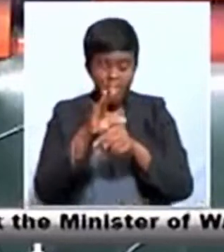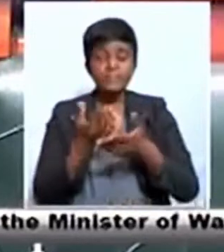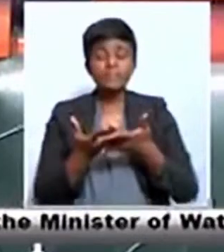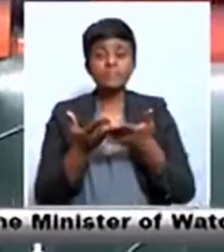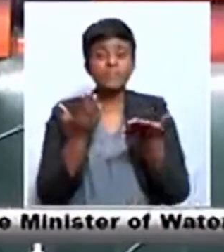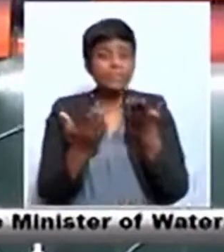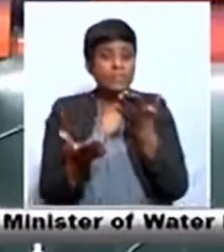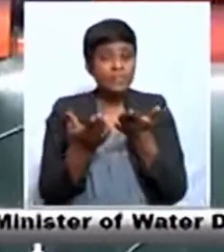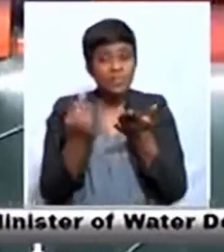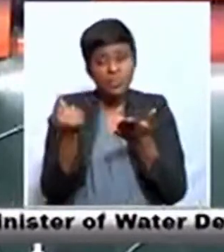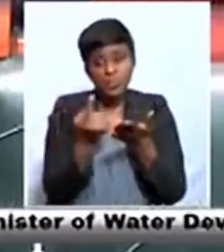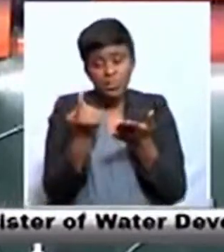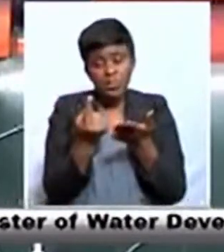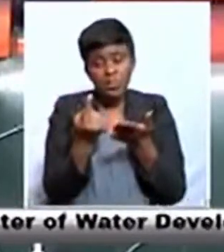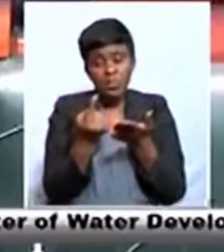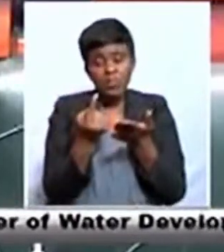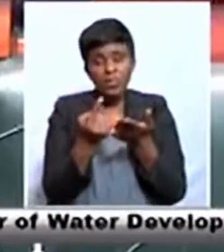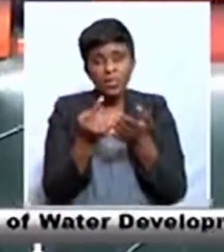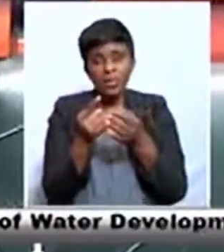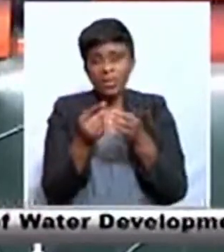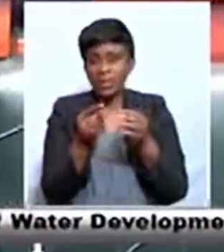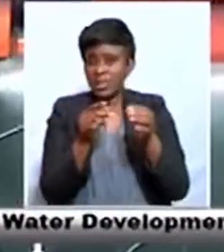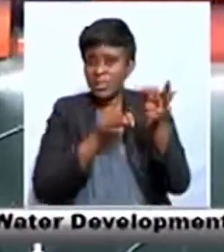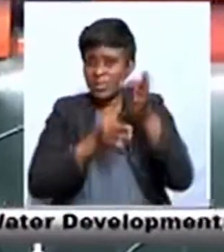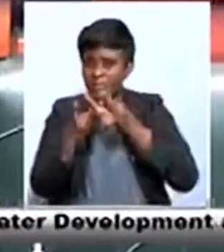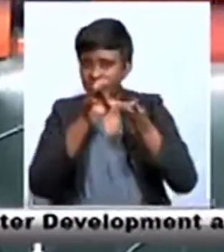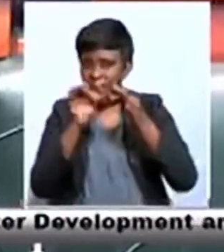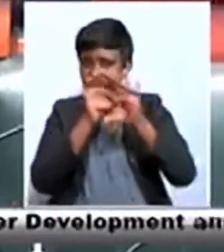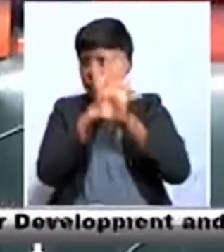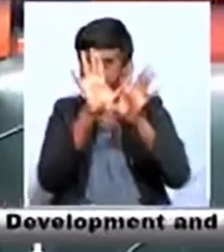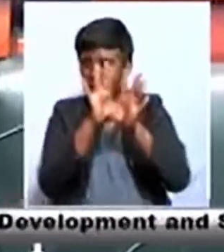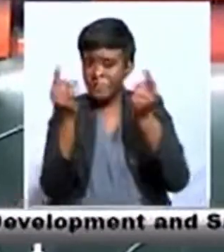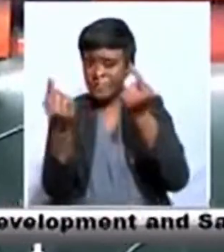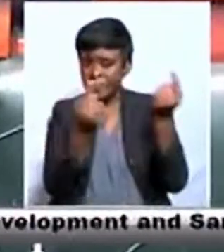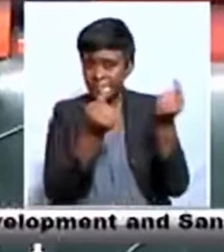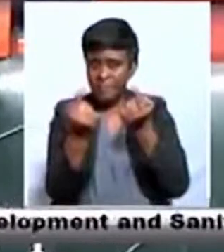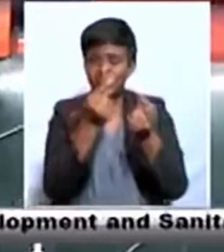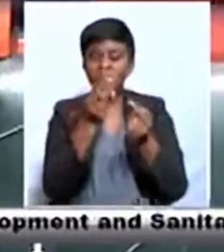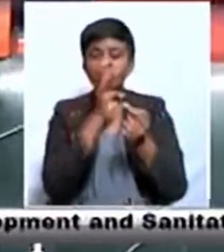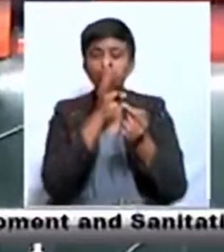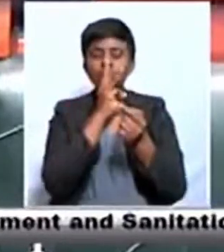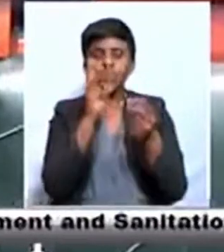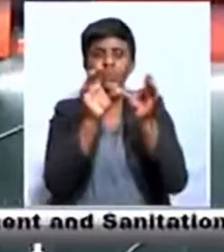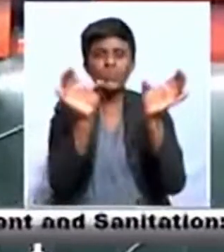Maybe to just bring you up to speed with the water situation in Milanzi constituency.